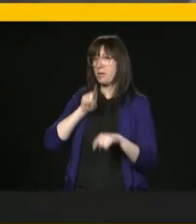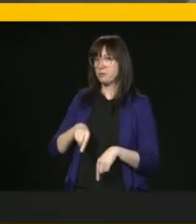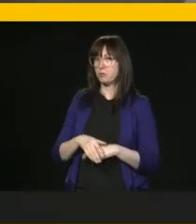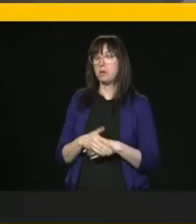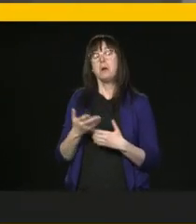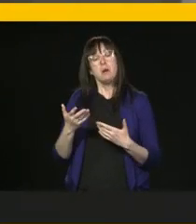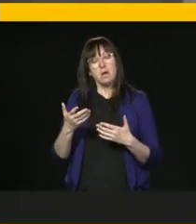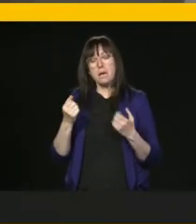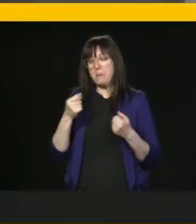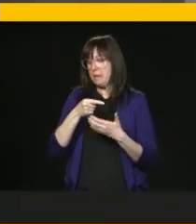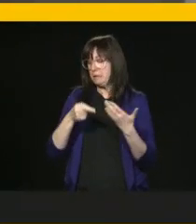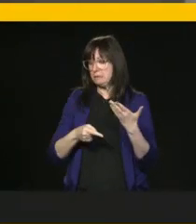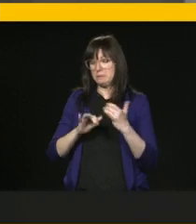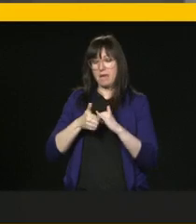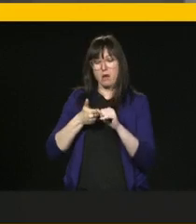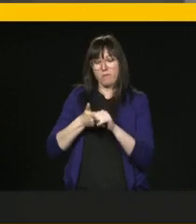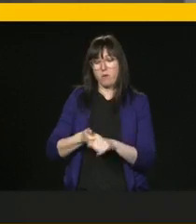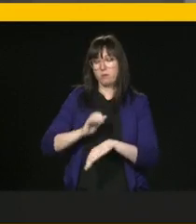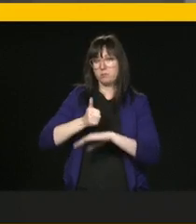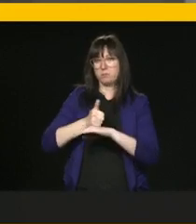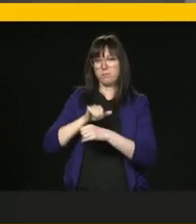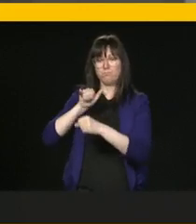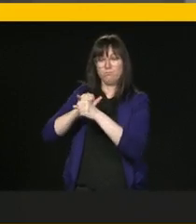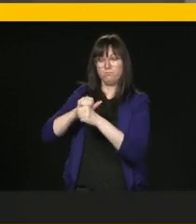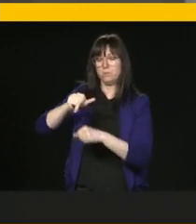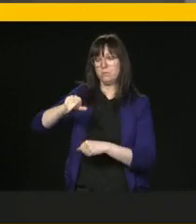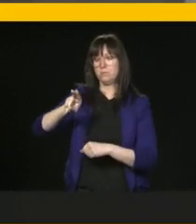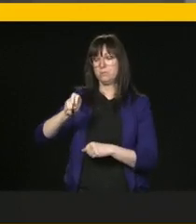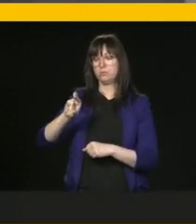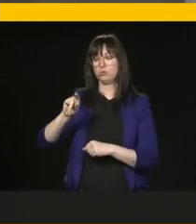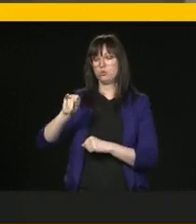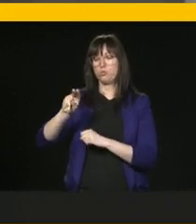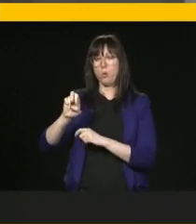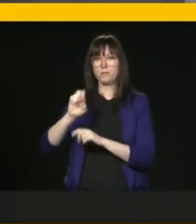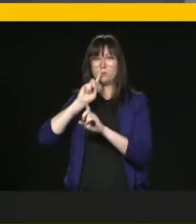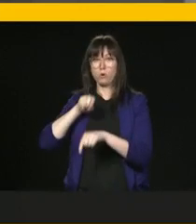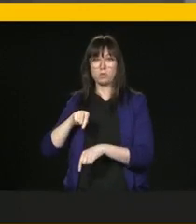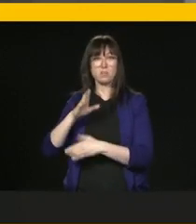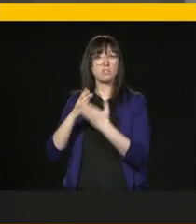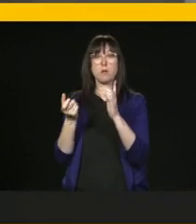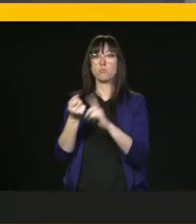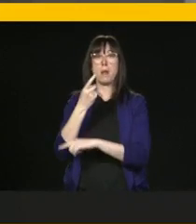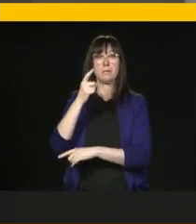and those could include random inspections. Those could include,